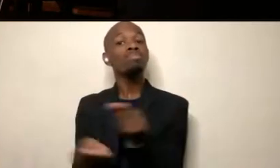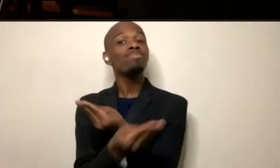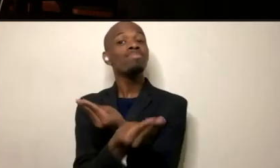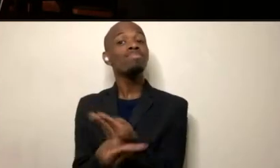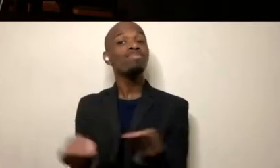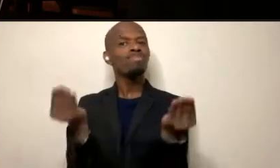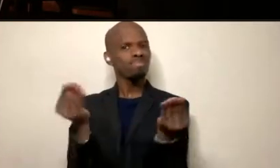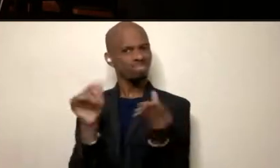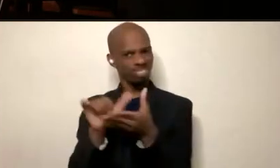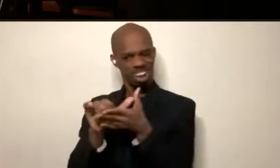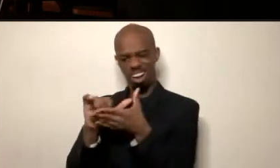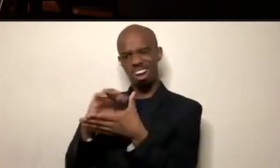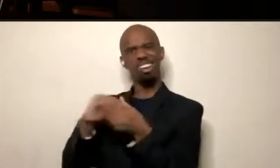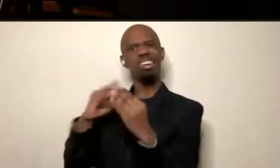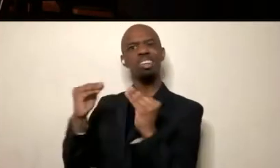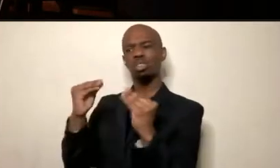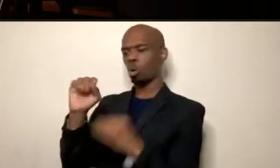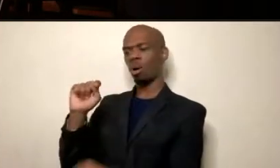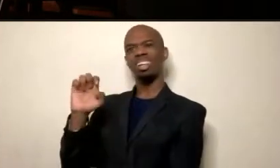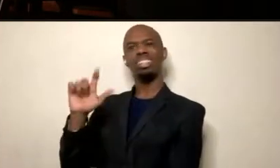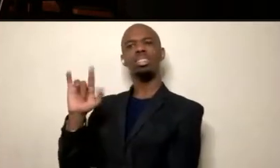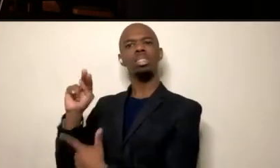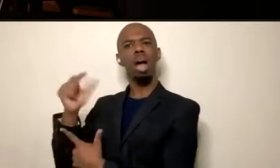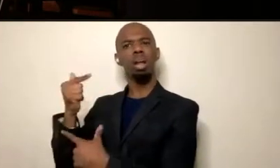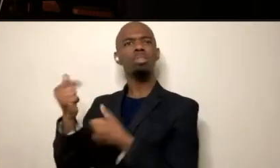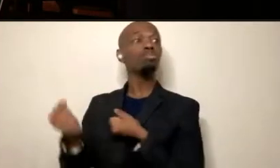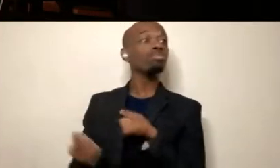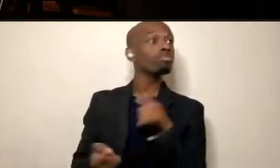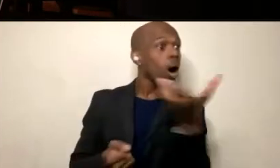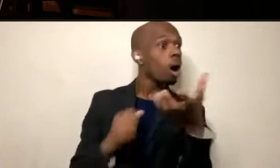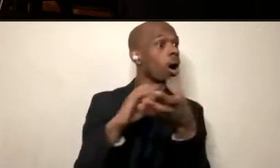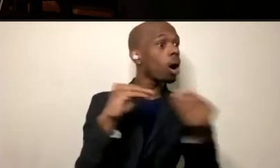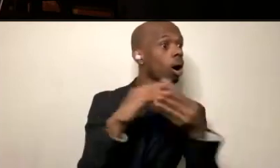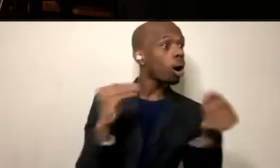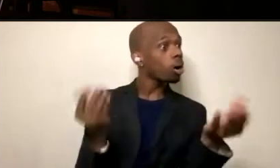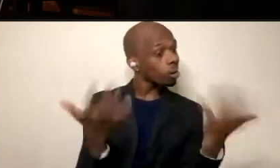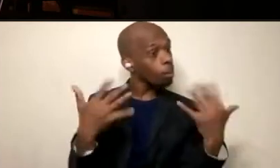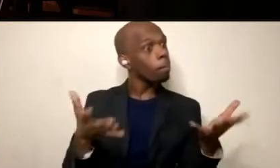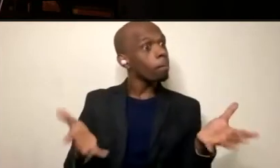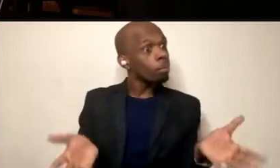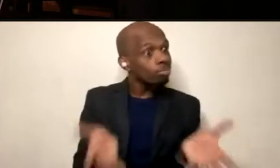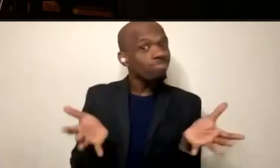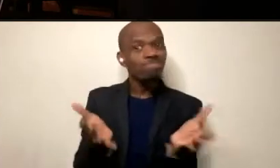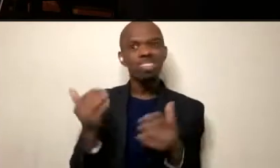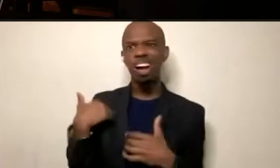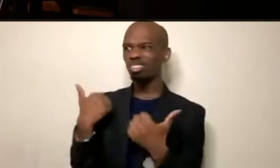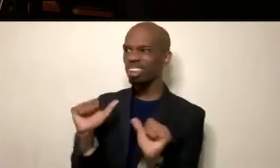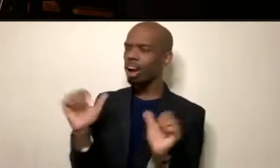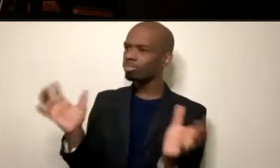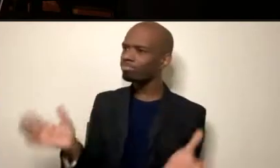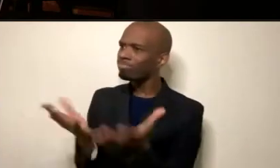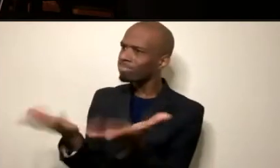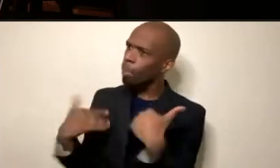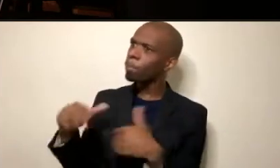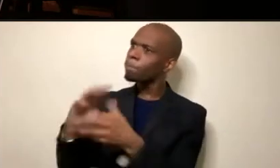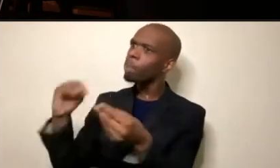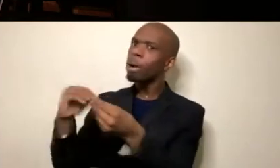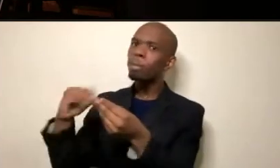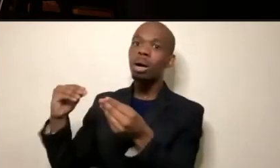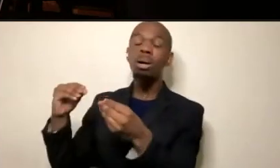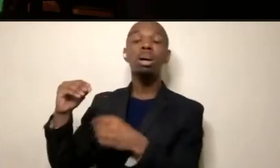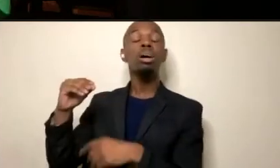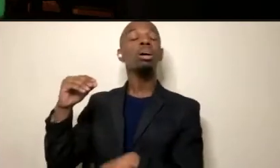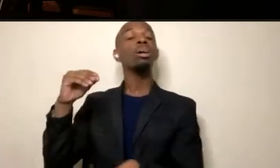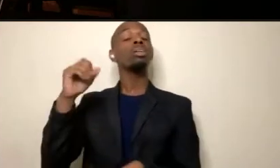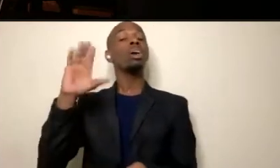to share their story. You know, it's like working with incarcerated women has been profound to talk to women who are in lockdown